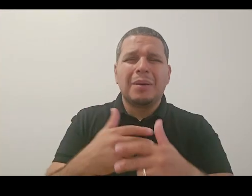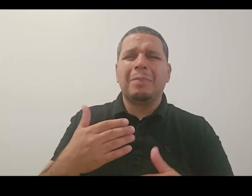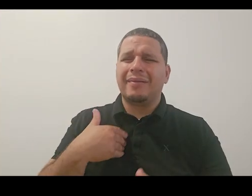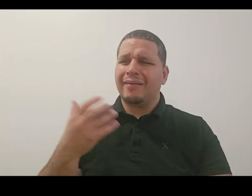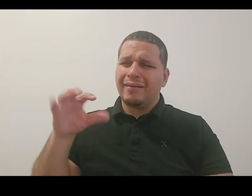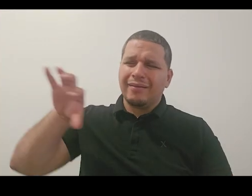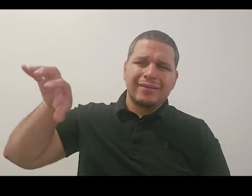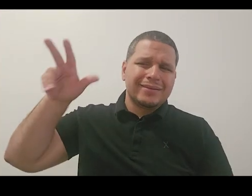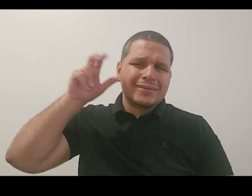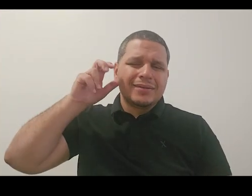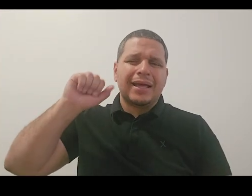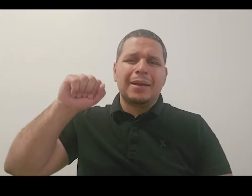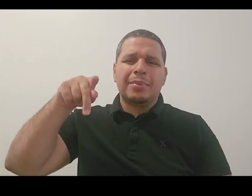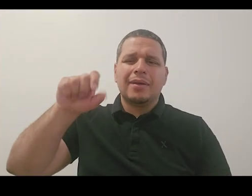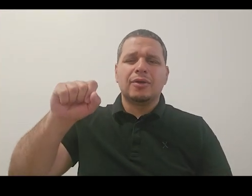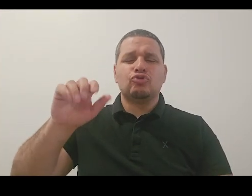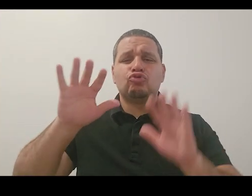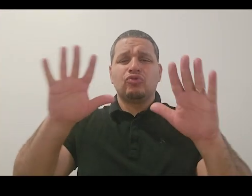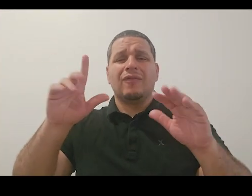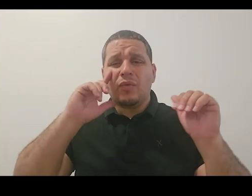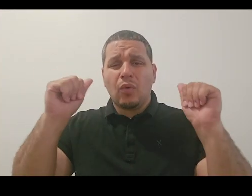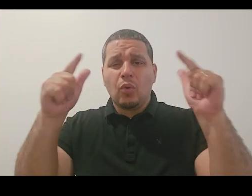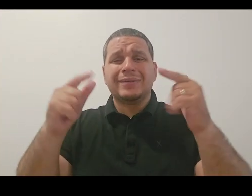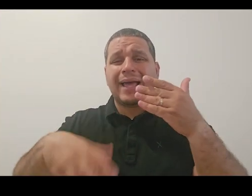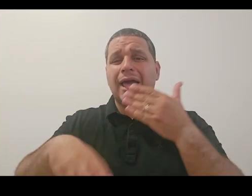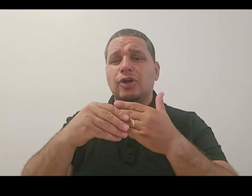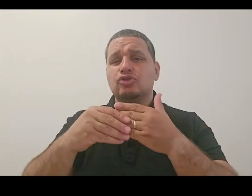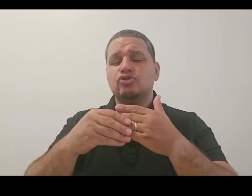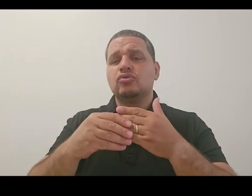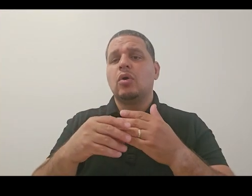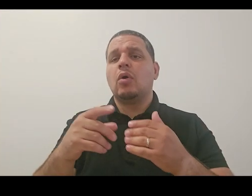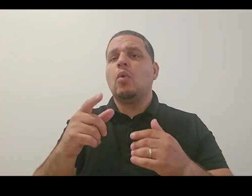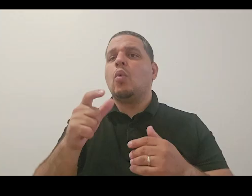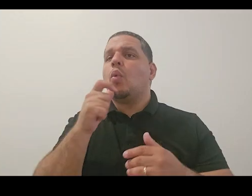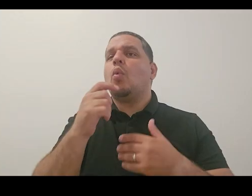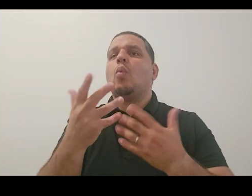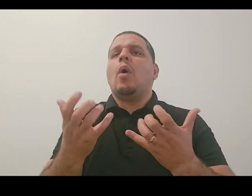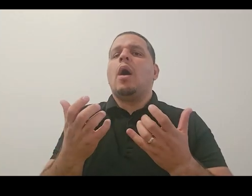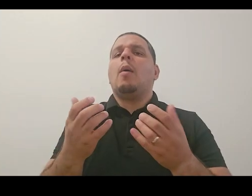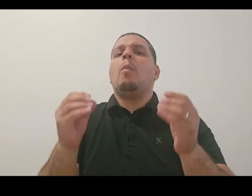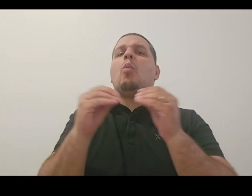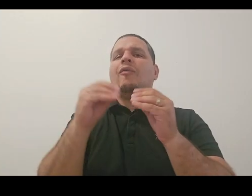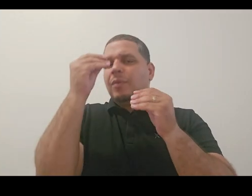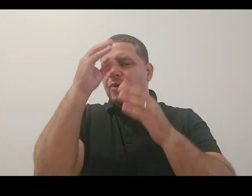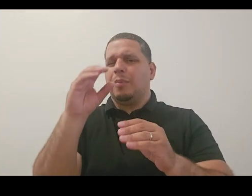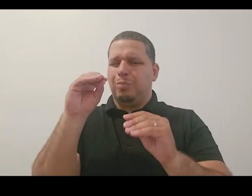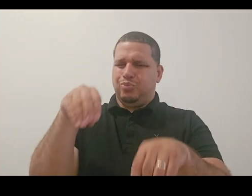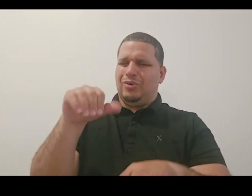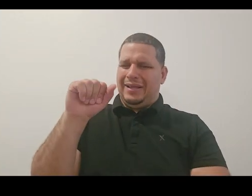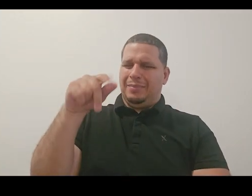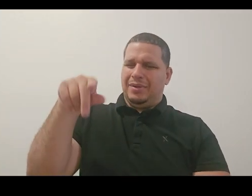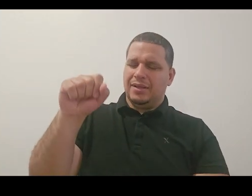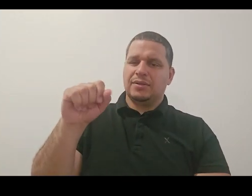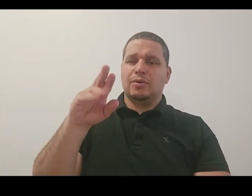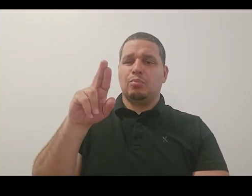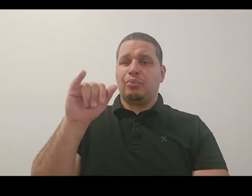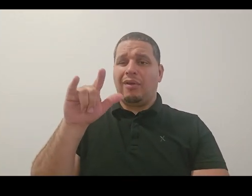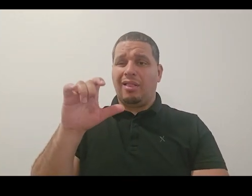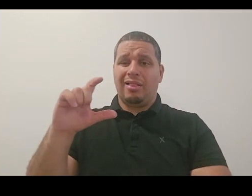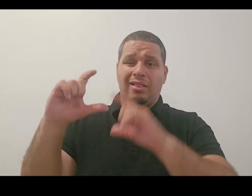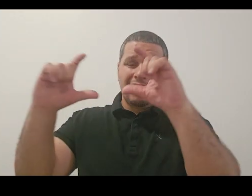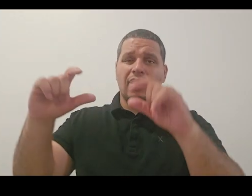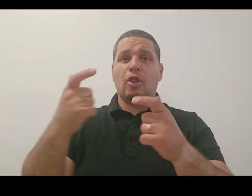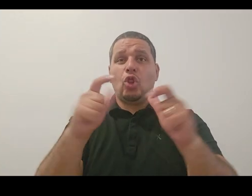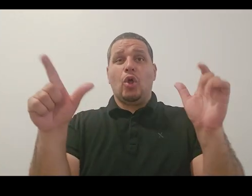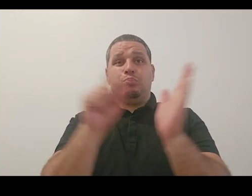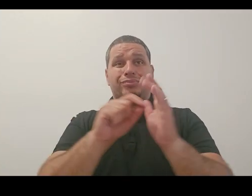please put up that APS. It's great for everyone. It's an extra modality, and who doesn't want more information? Put the APS there. Put the Braille